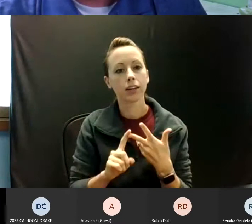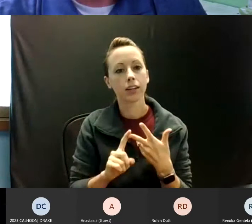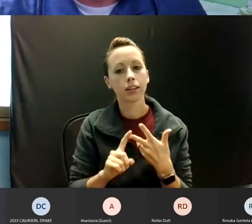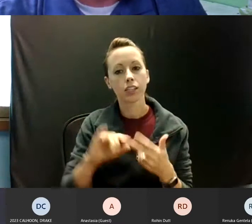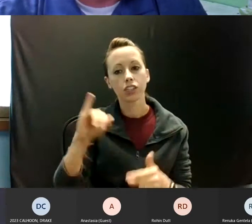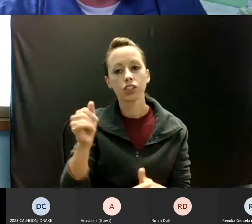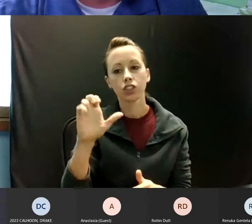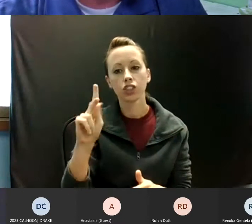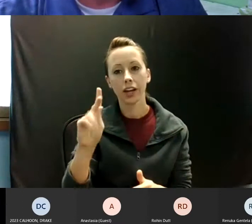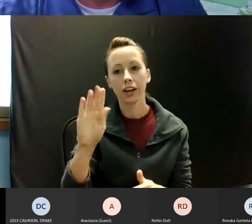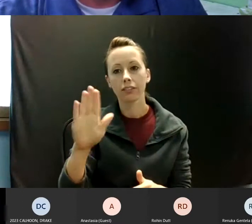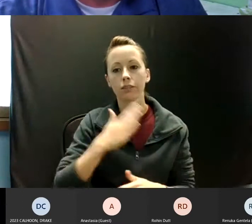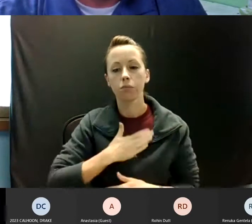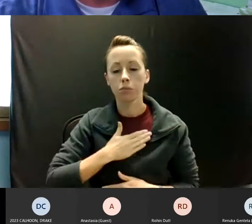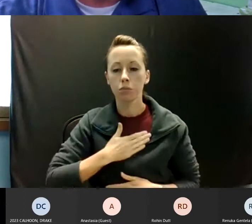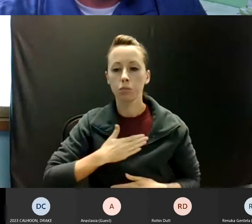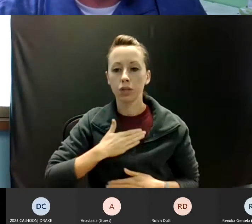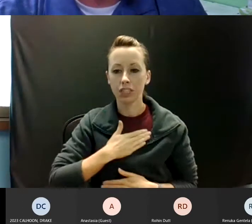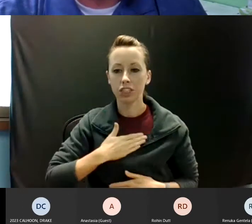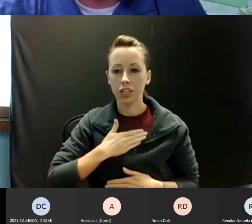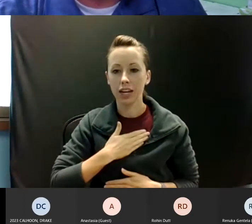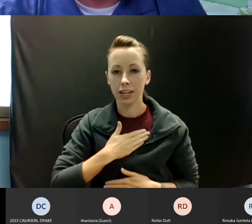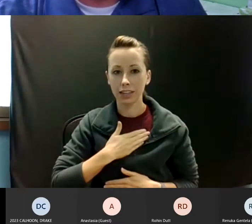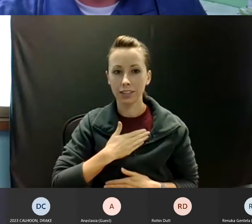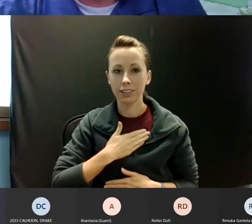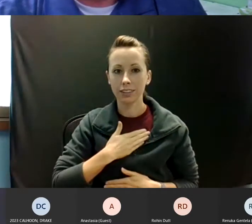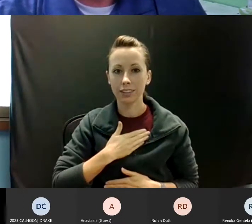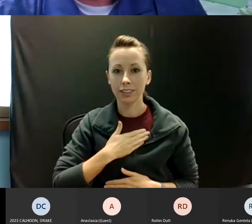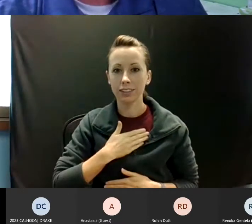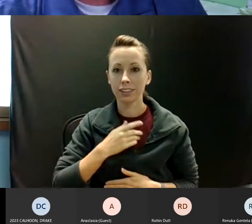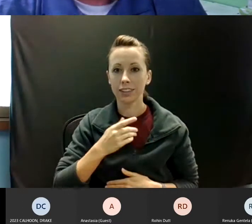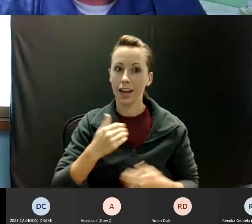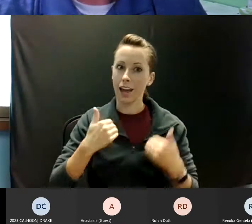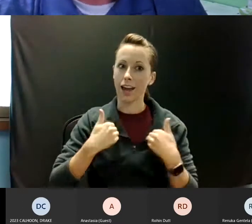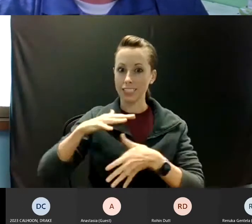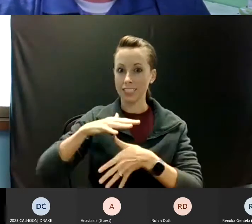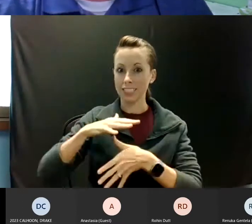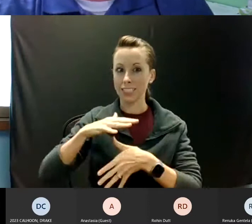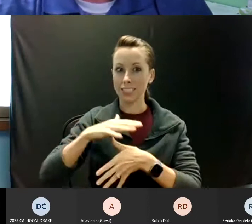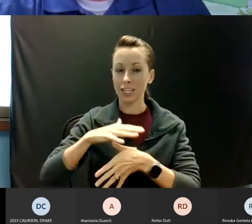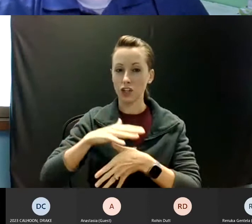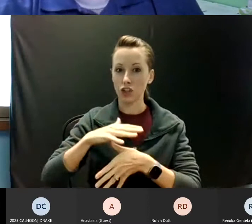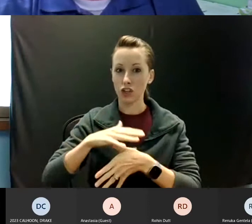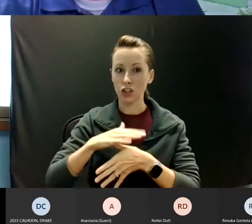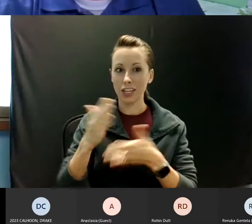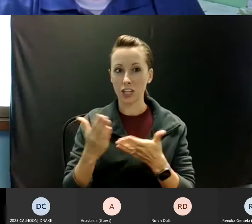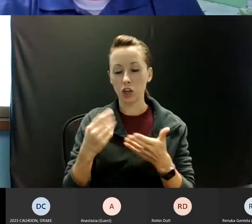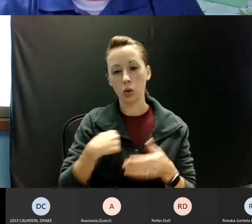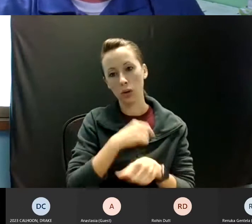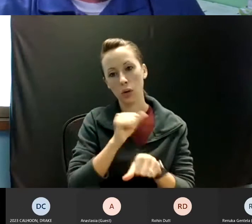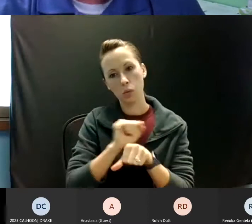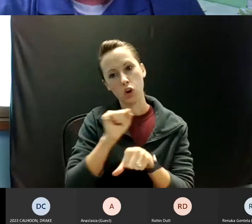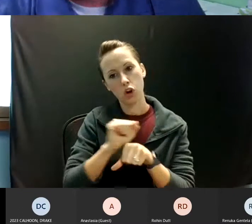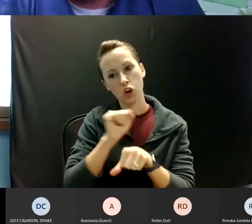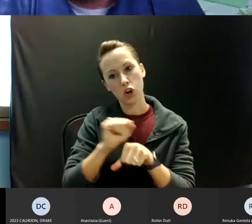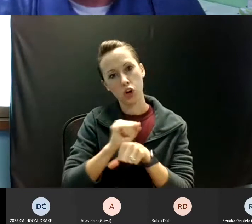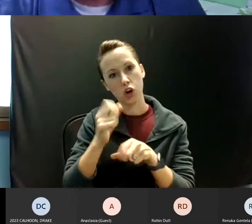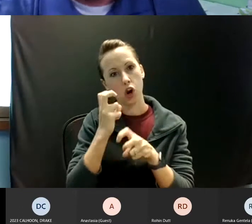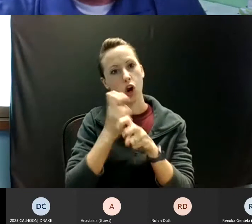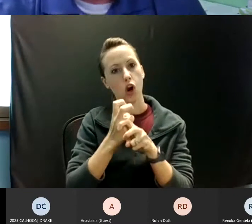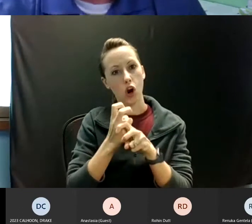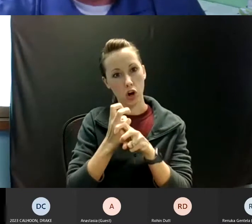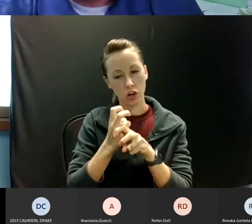Jack, I appreciate the needing to have a senior year. We all and Tony has worked really hard at the end of the year to make it